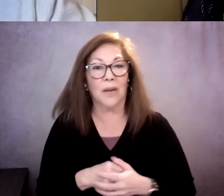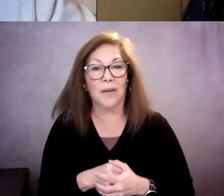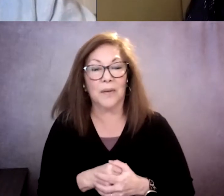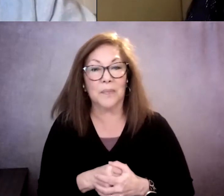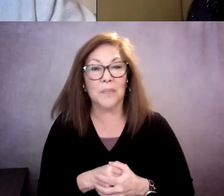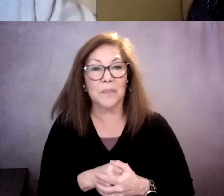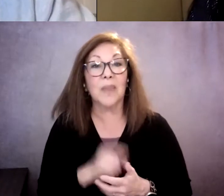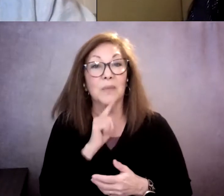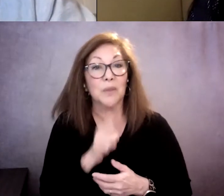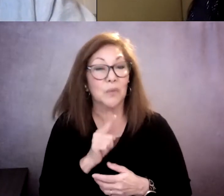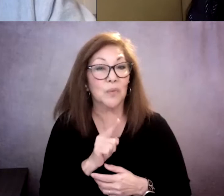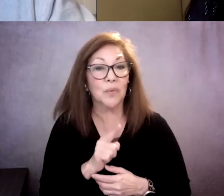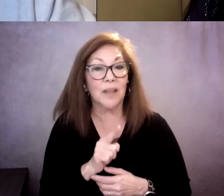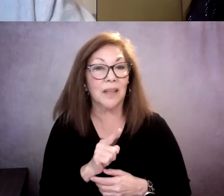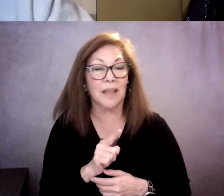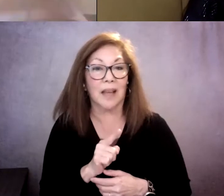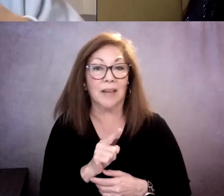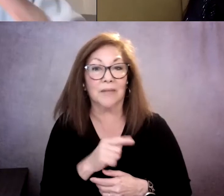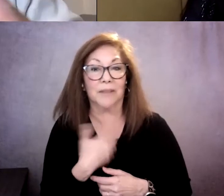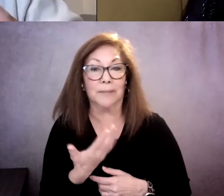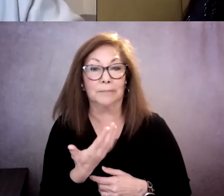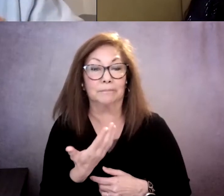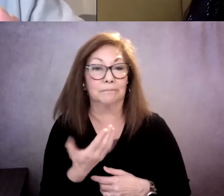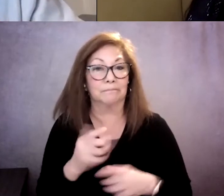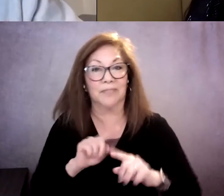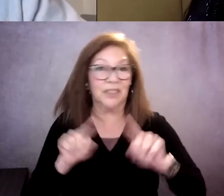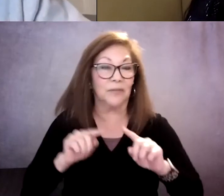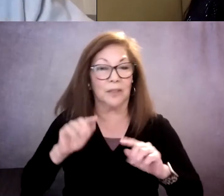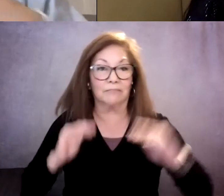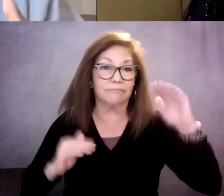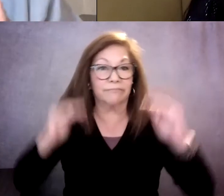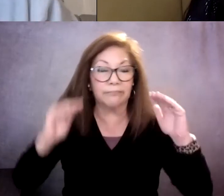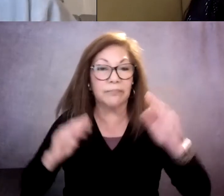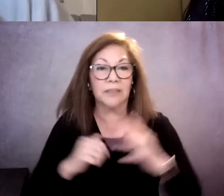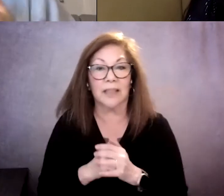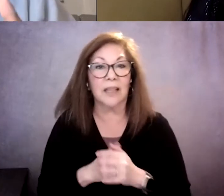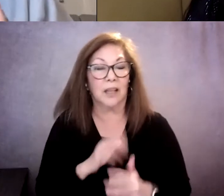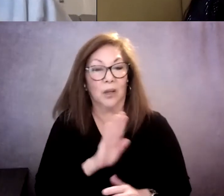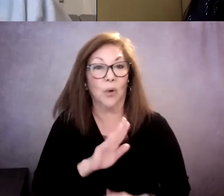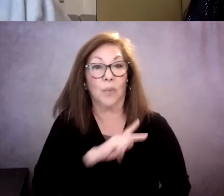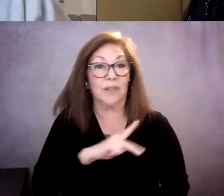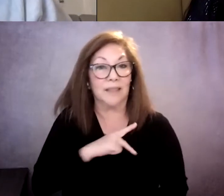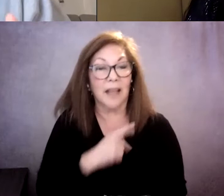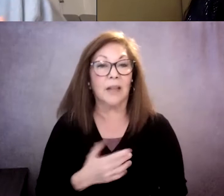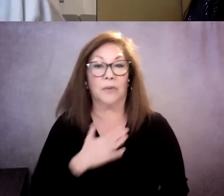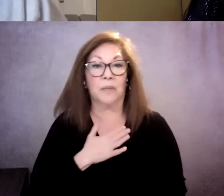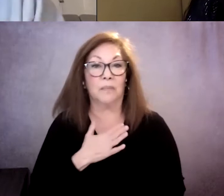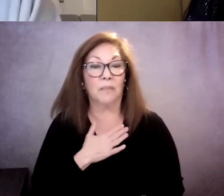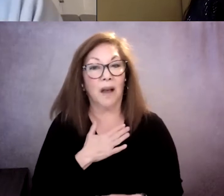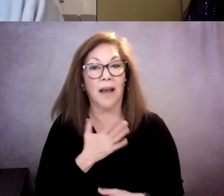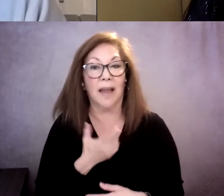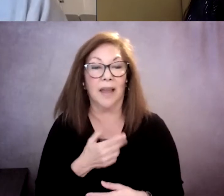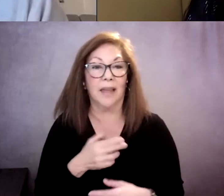so it was definitely tough to balance, those kinds of sides that you point out of her personality with my